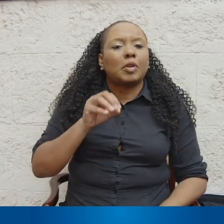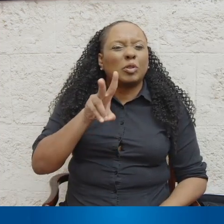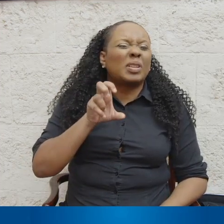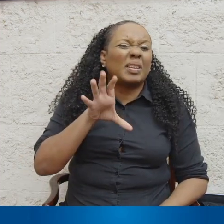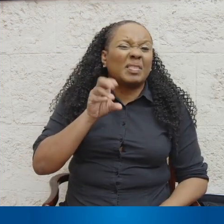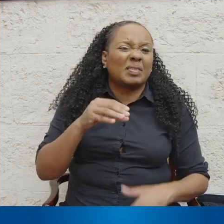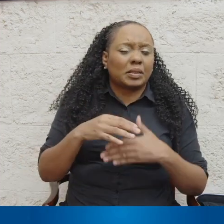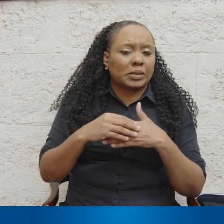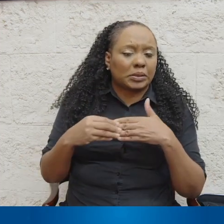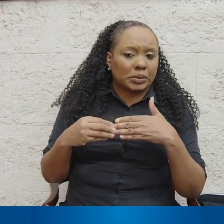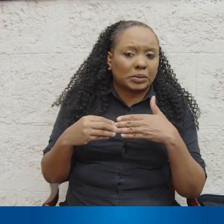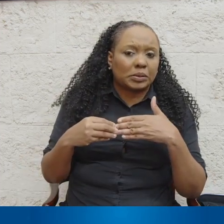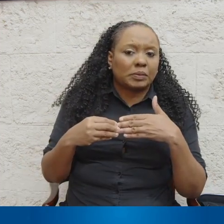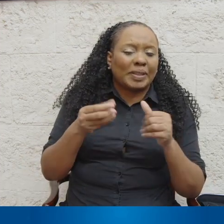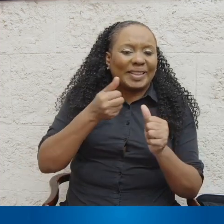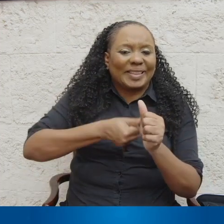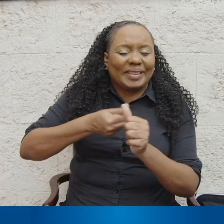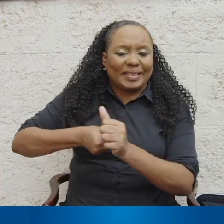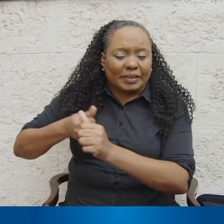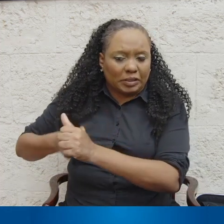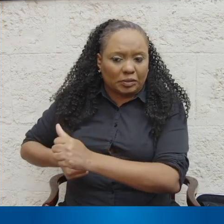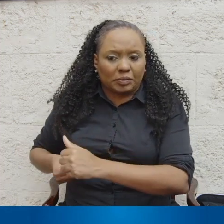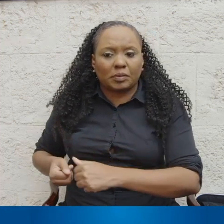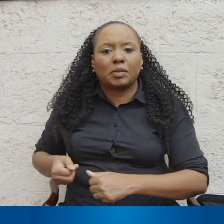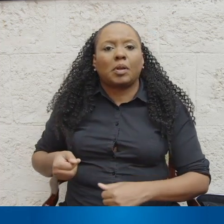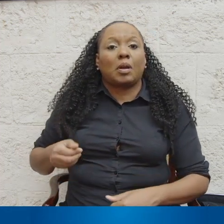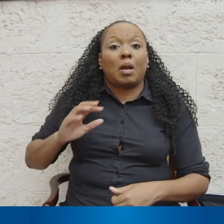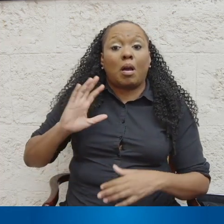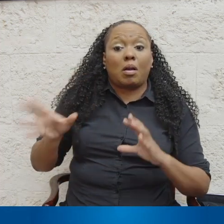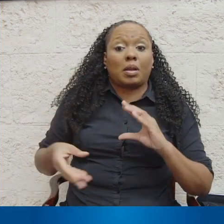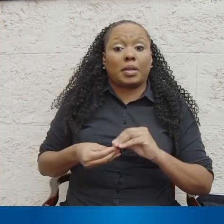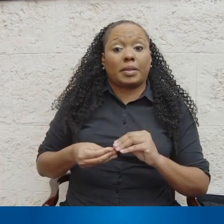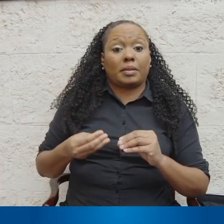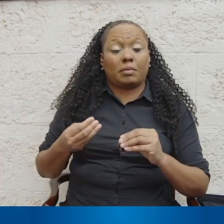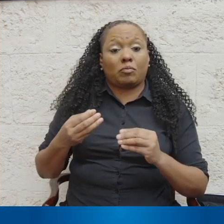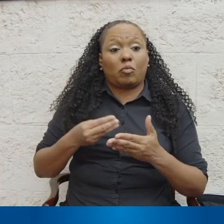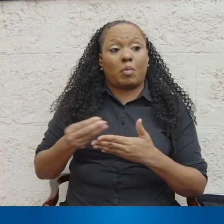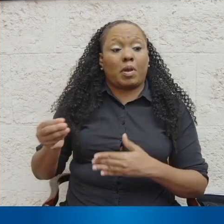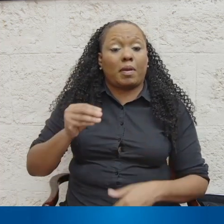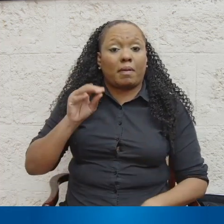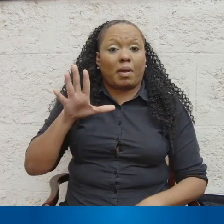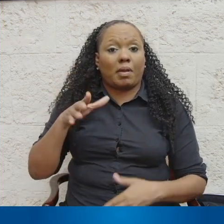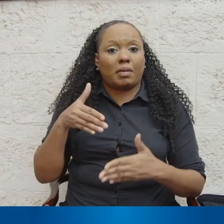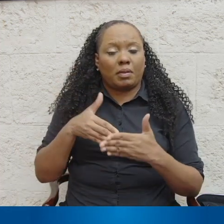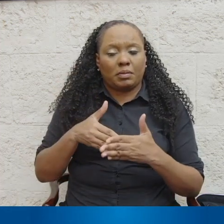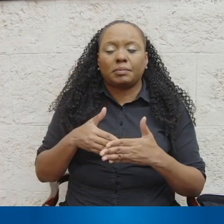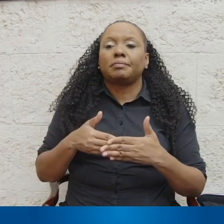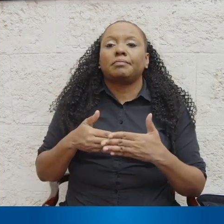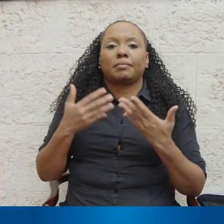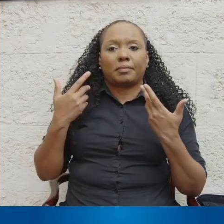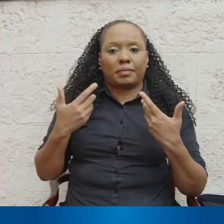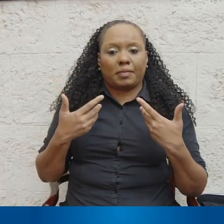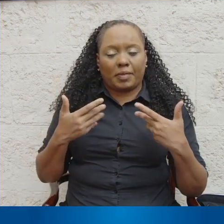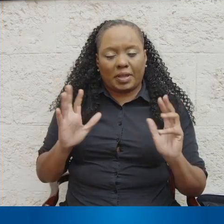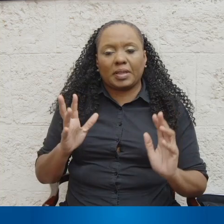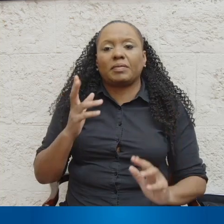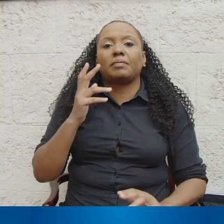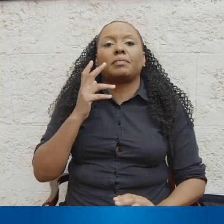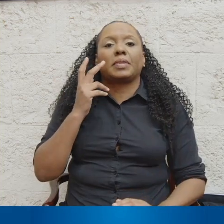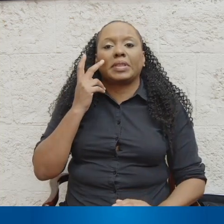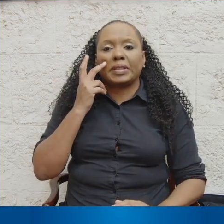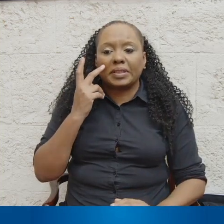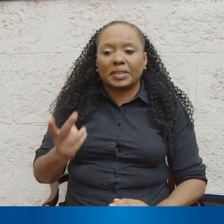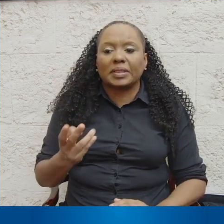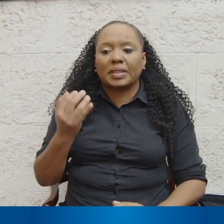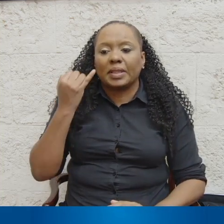first procurement that we'll look to. And then after that, then we'll see how that program works. And then we will move then to see if we